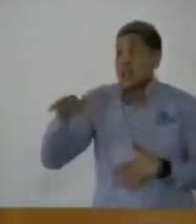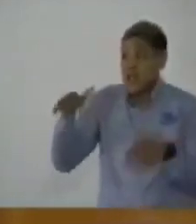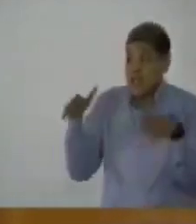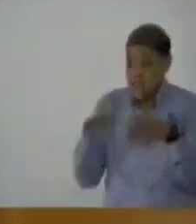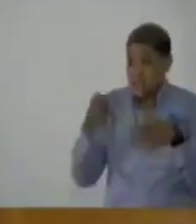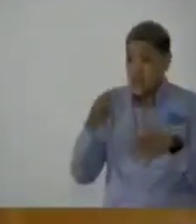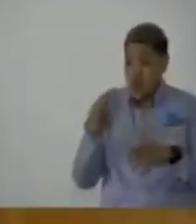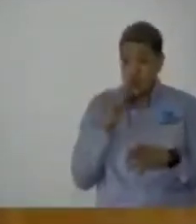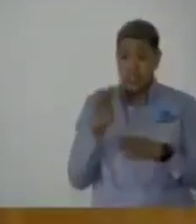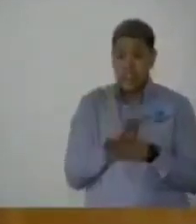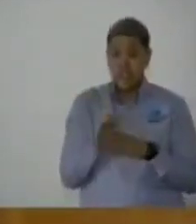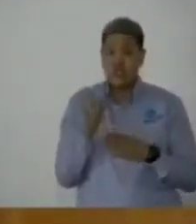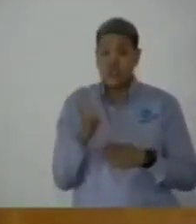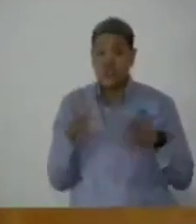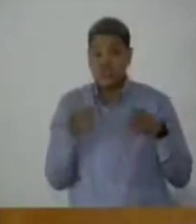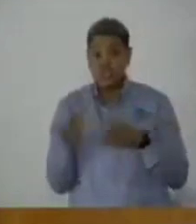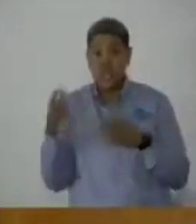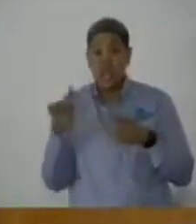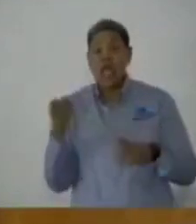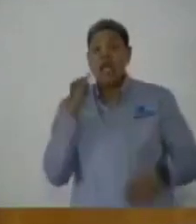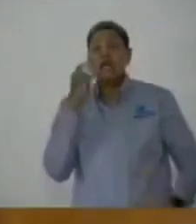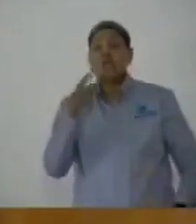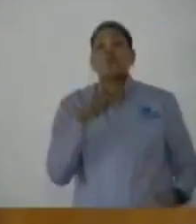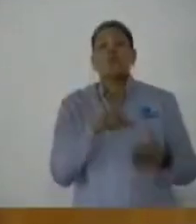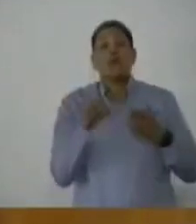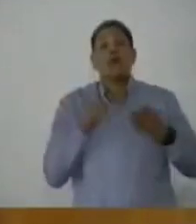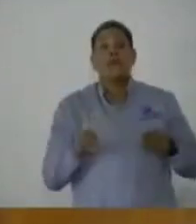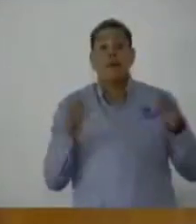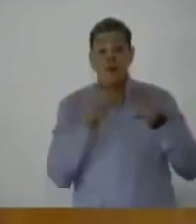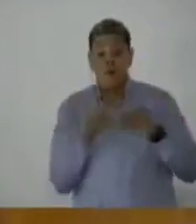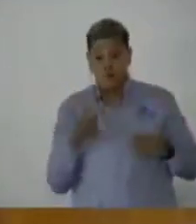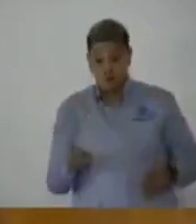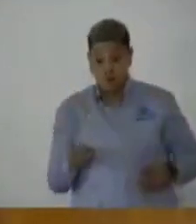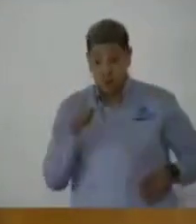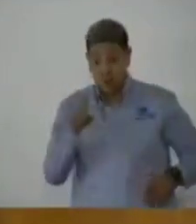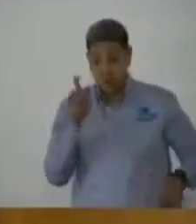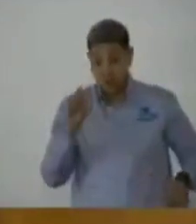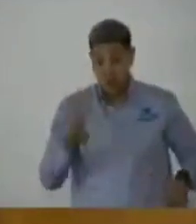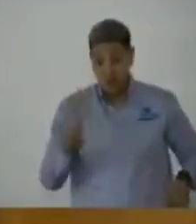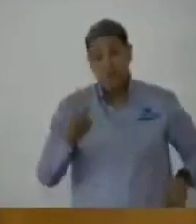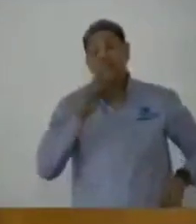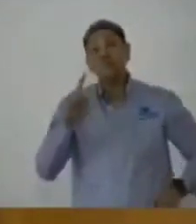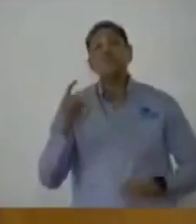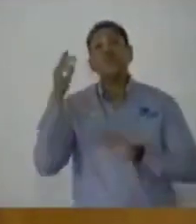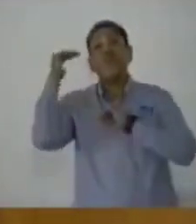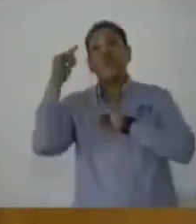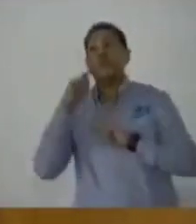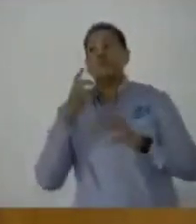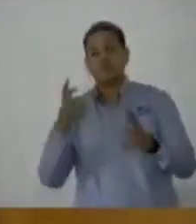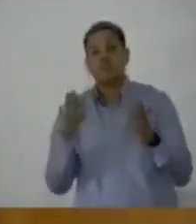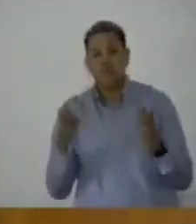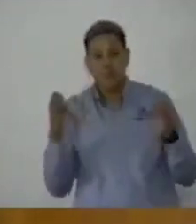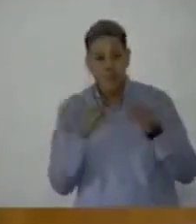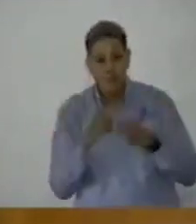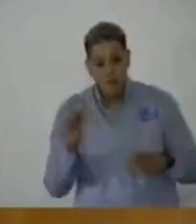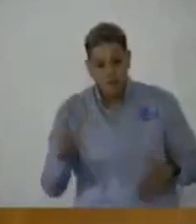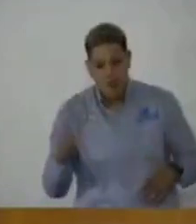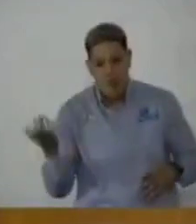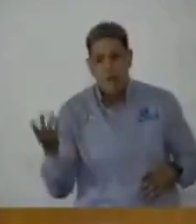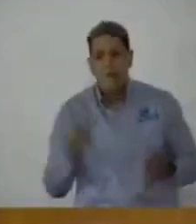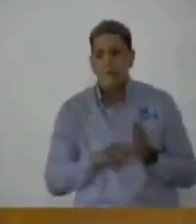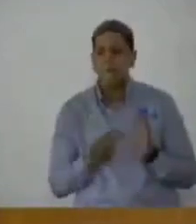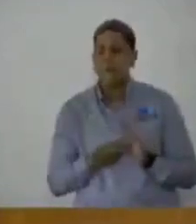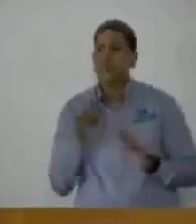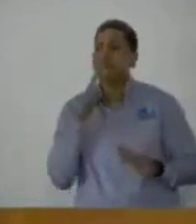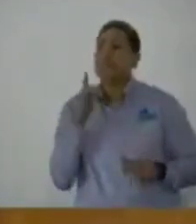or industry or business, if you pay more, you should expect and demand more. So therefore,